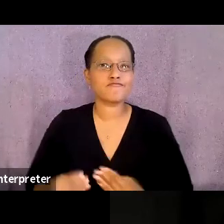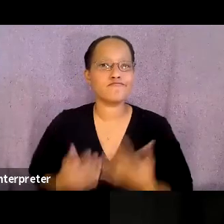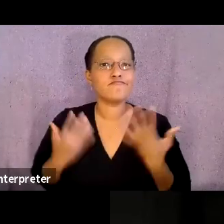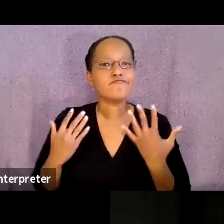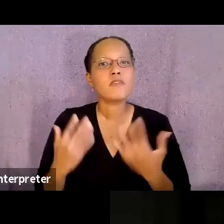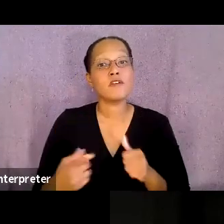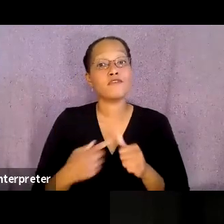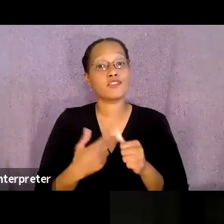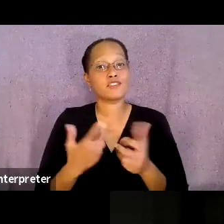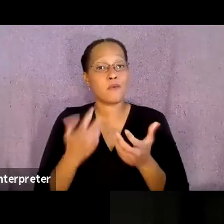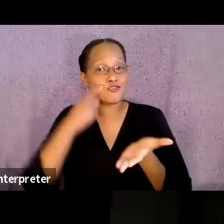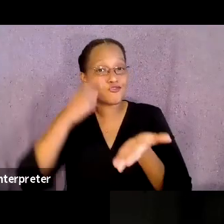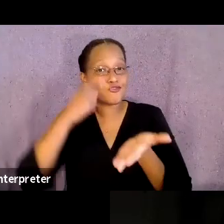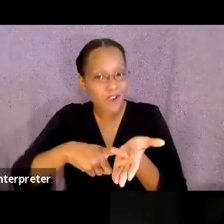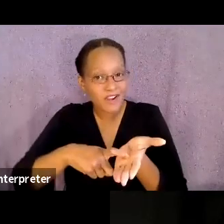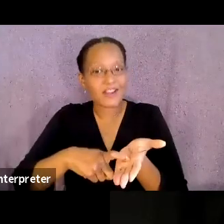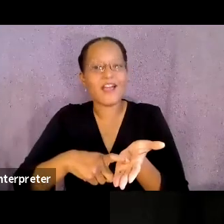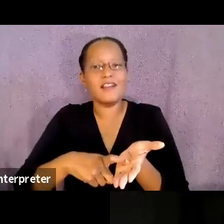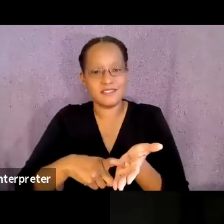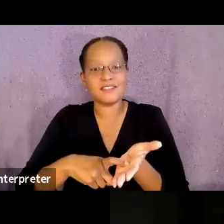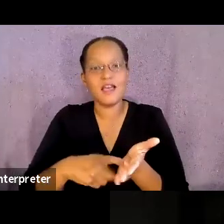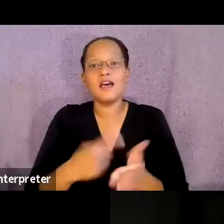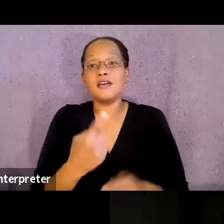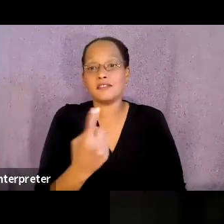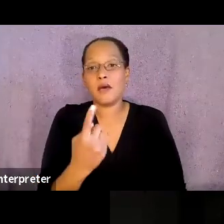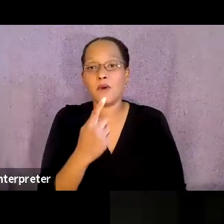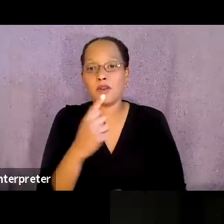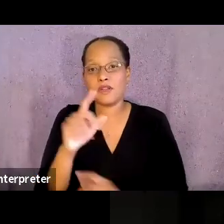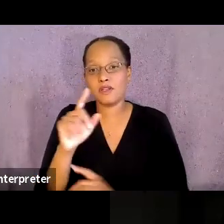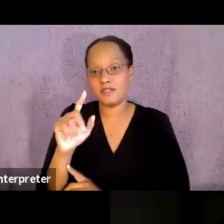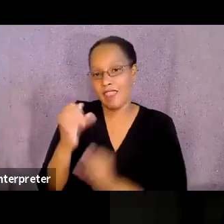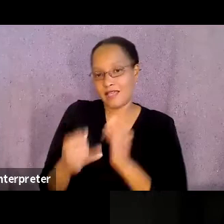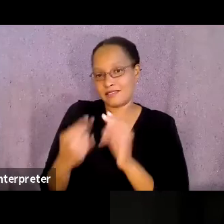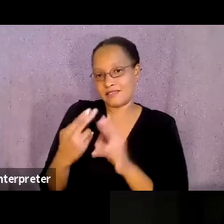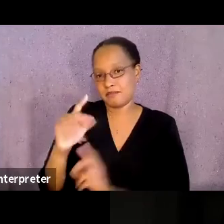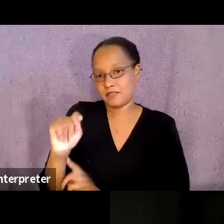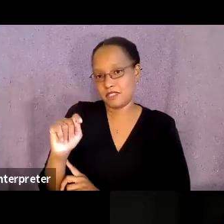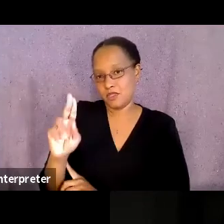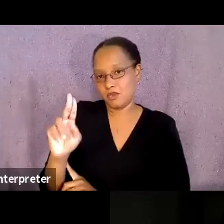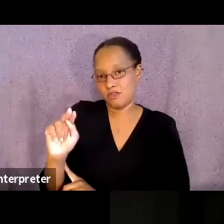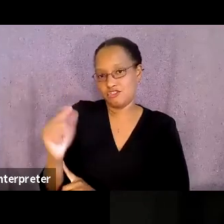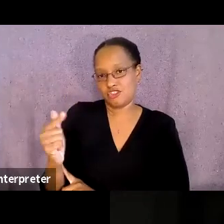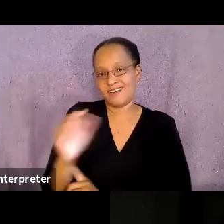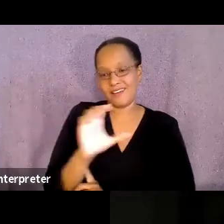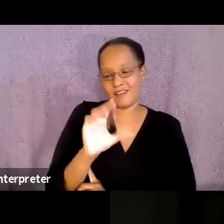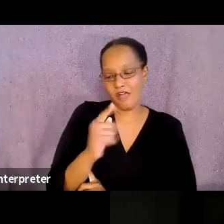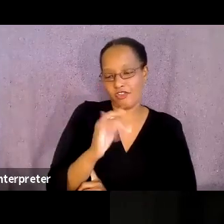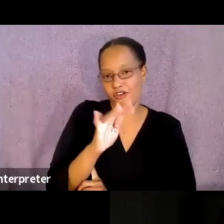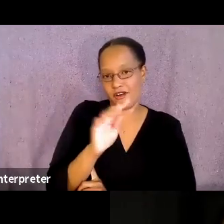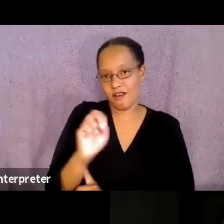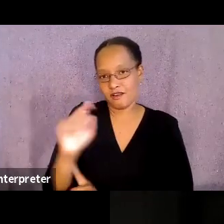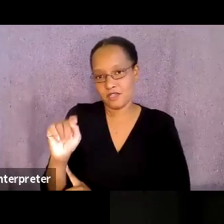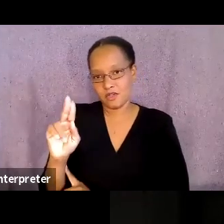a shout out to Catherine Tung, T-U-N-G. At the time, Catherine reached out to